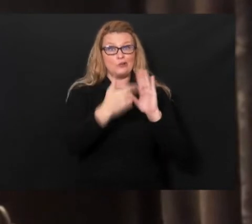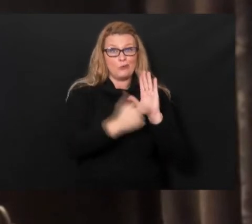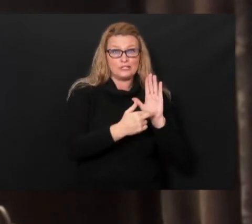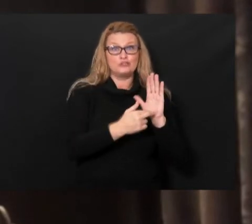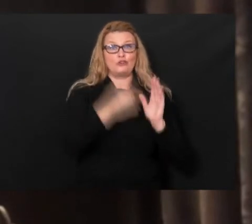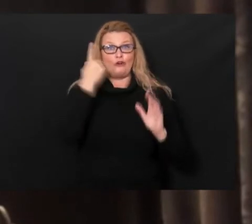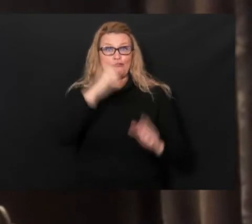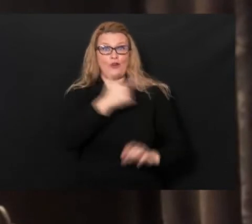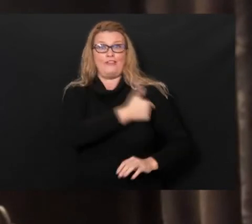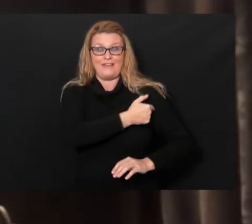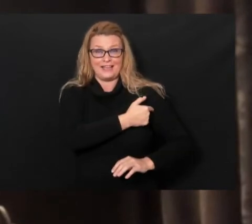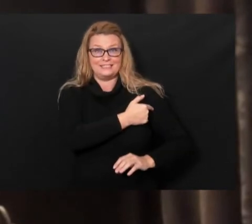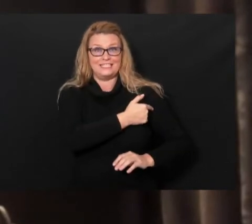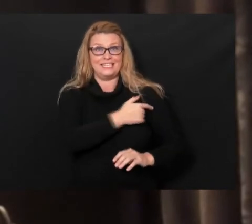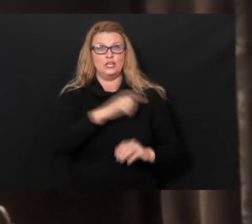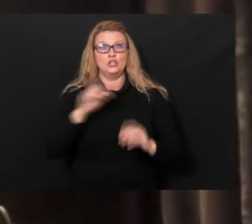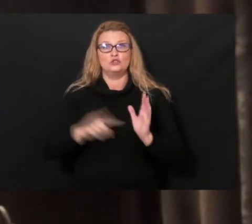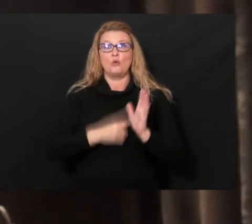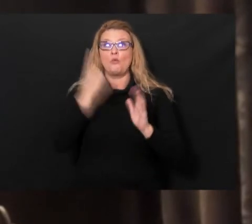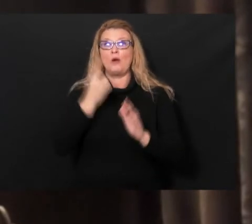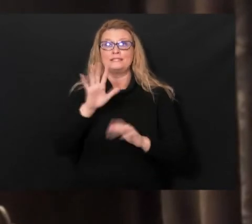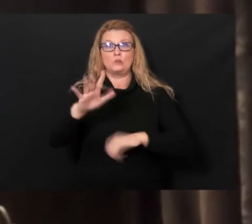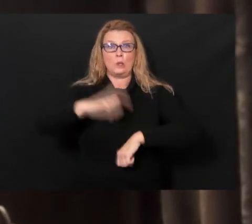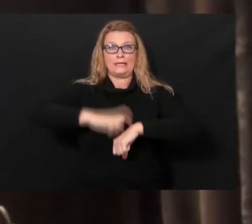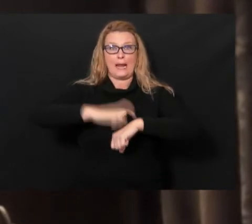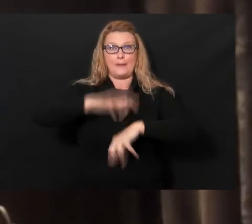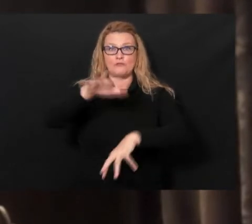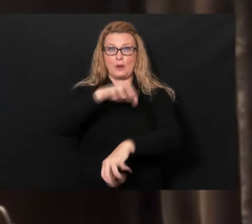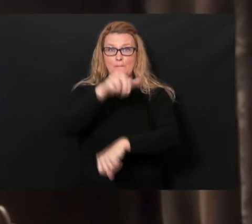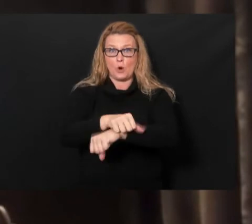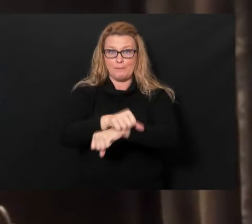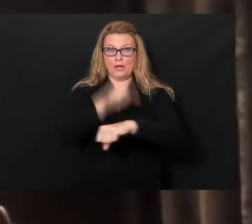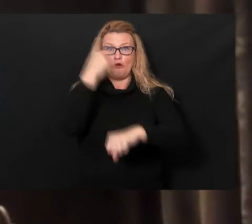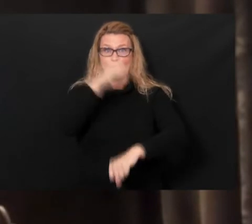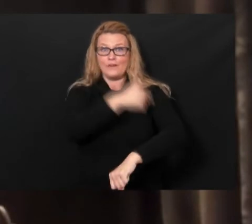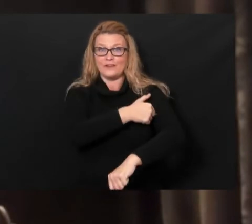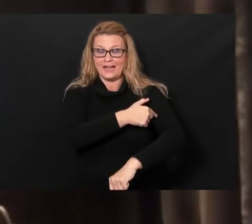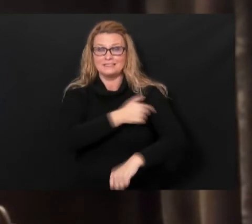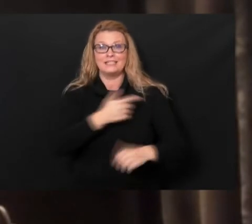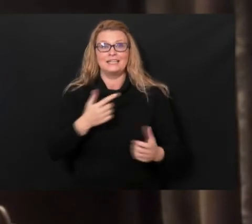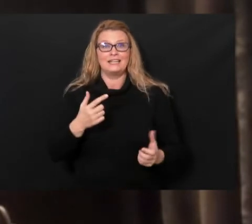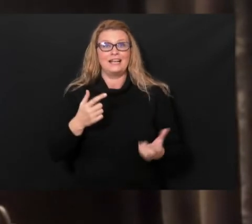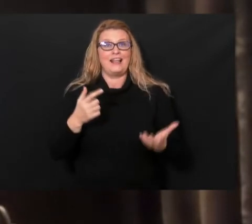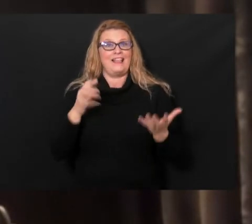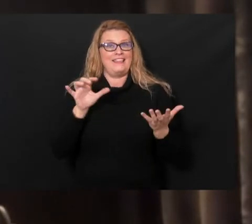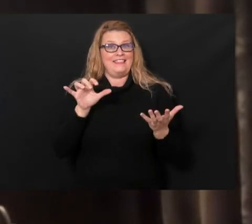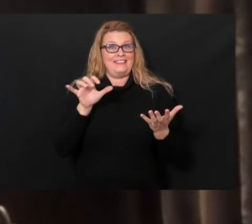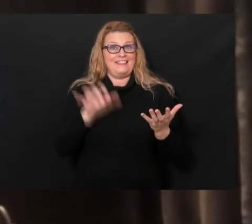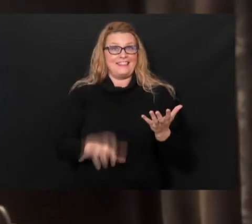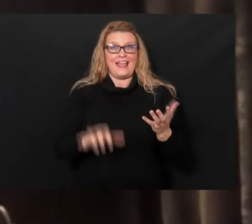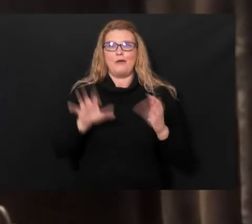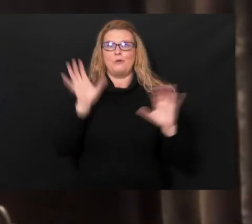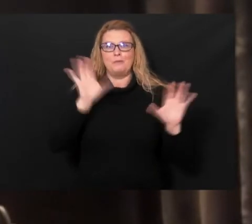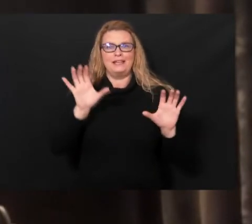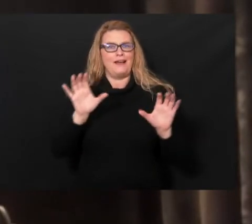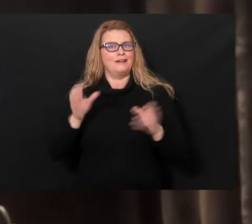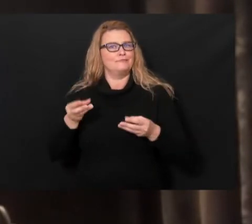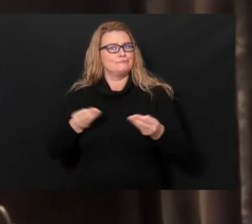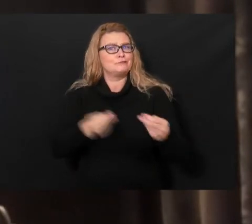system, so that when it becomes your turn to be vaccinated, that we can do that efficiently and effectively, because